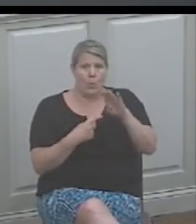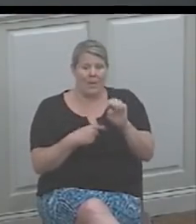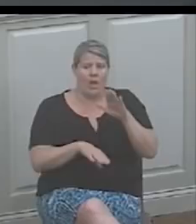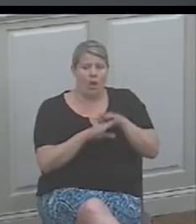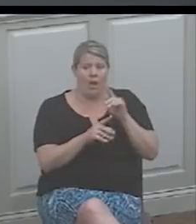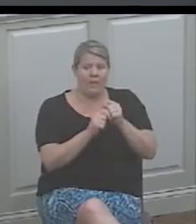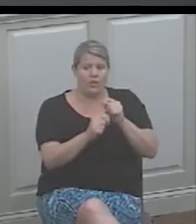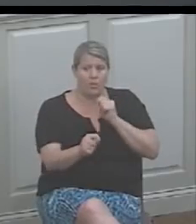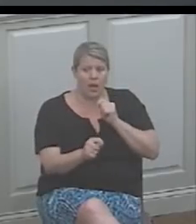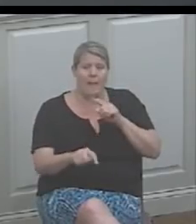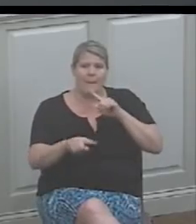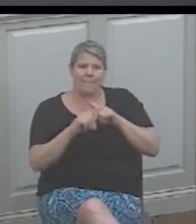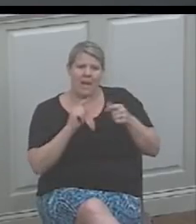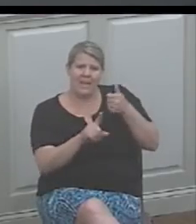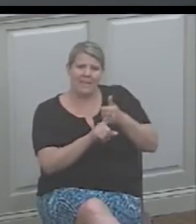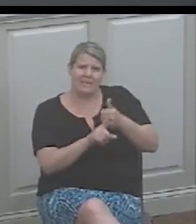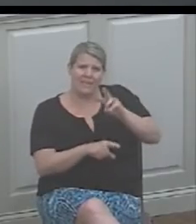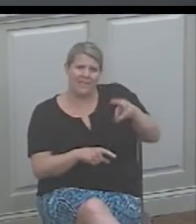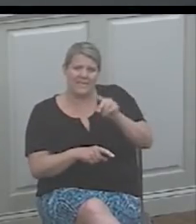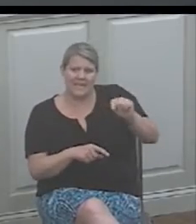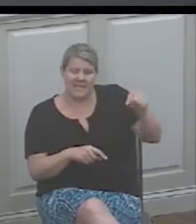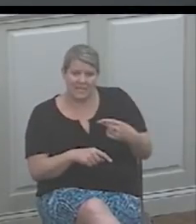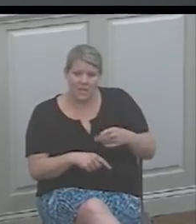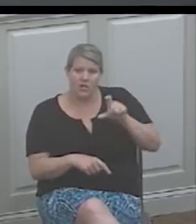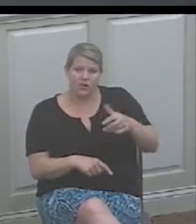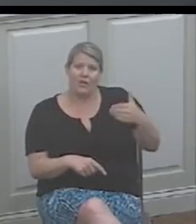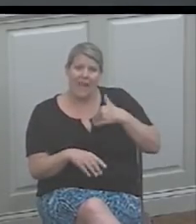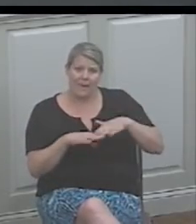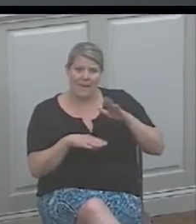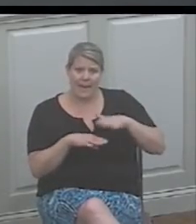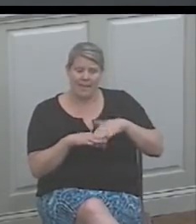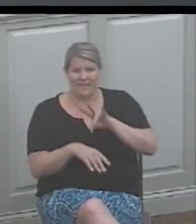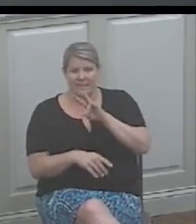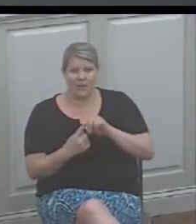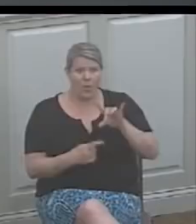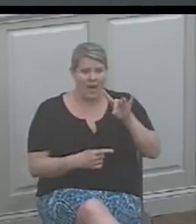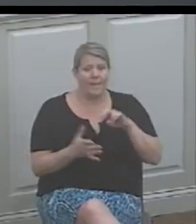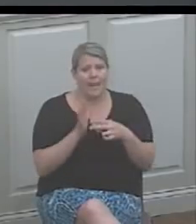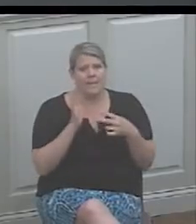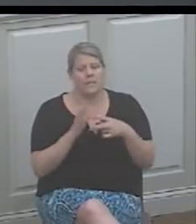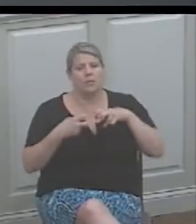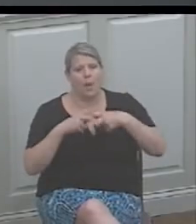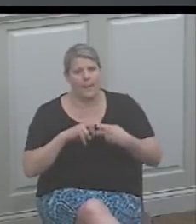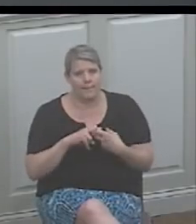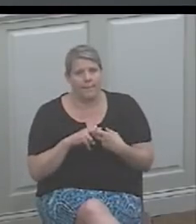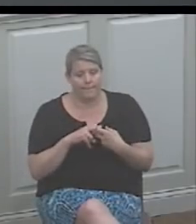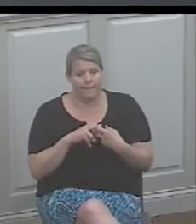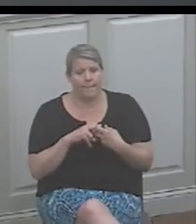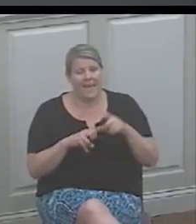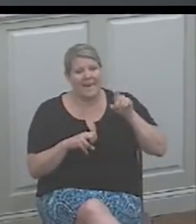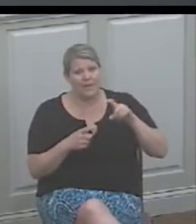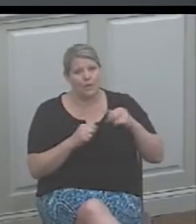the sixth man on that truck, and there should be a minimum of 7 or 8, there's a problem that needs to